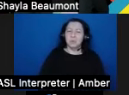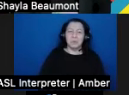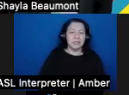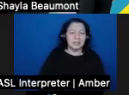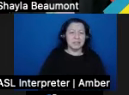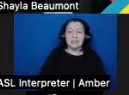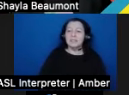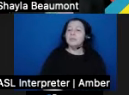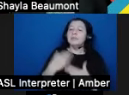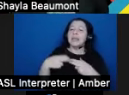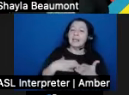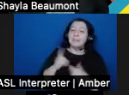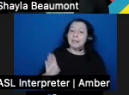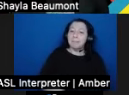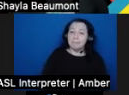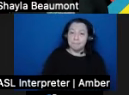Next slide, Deb.